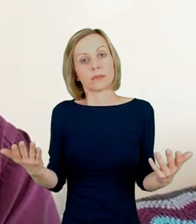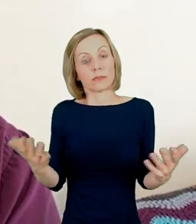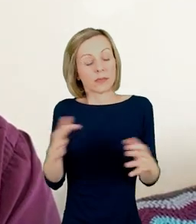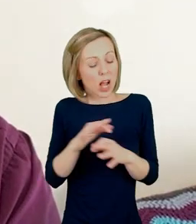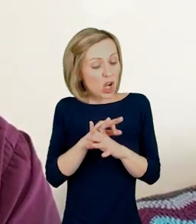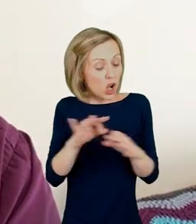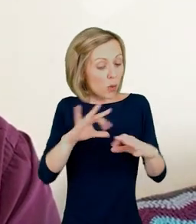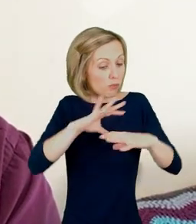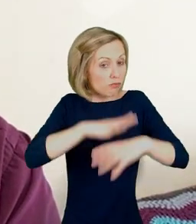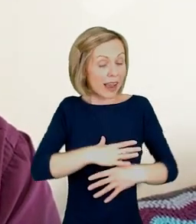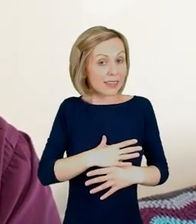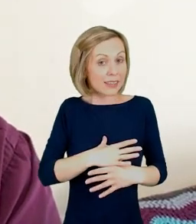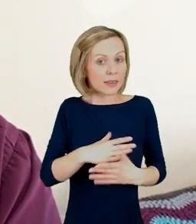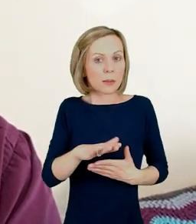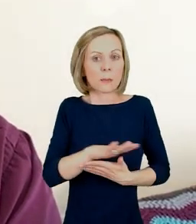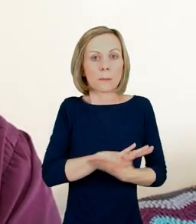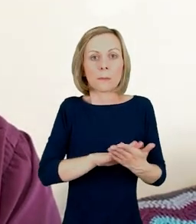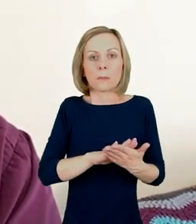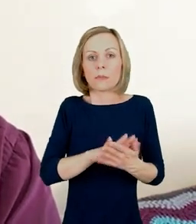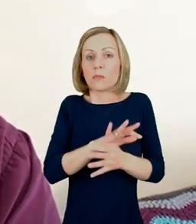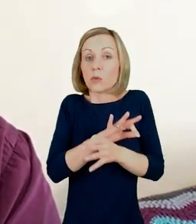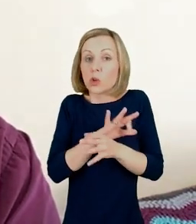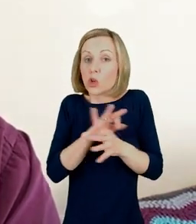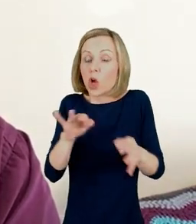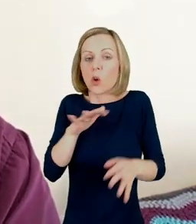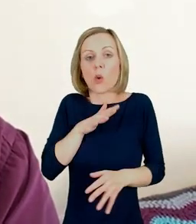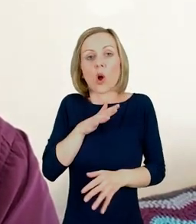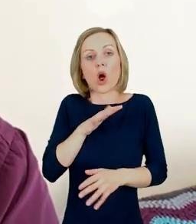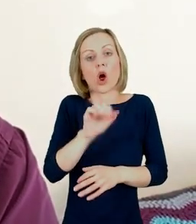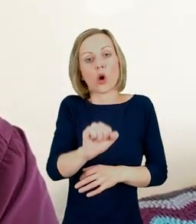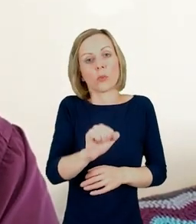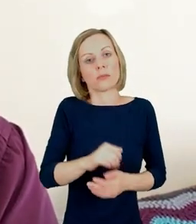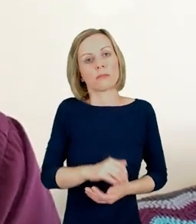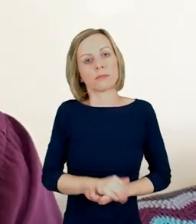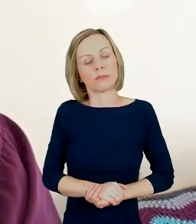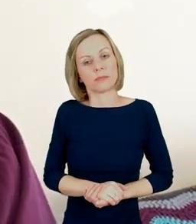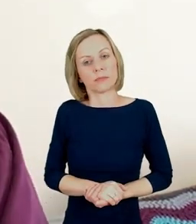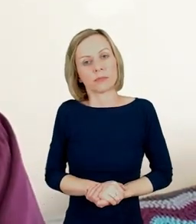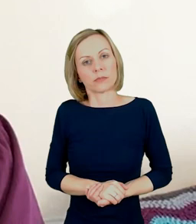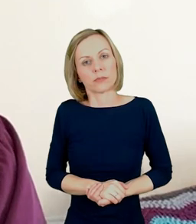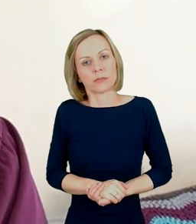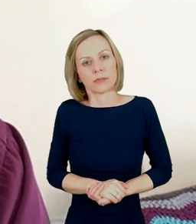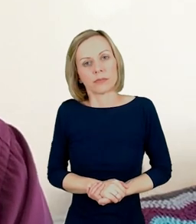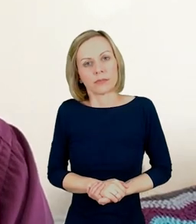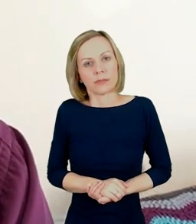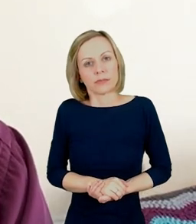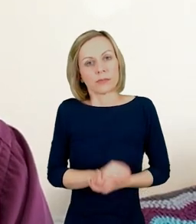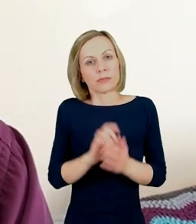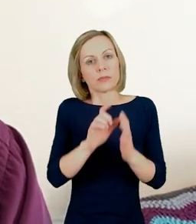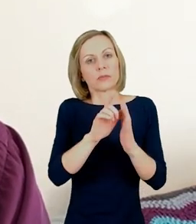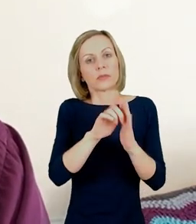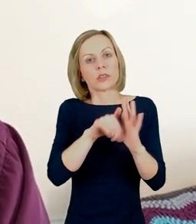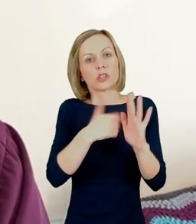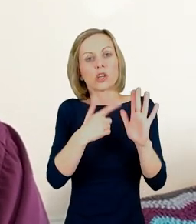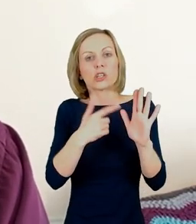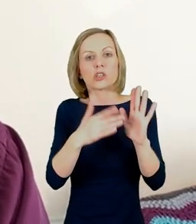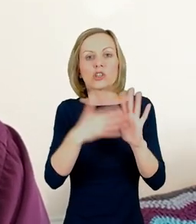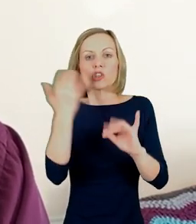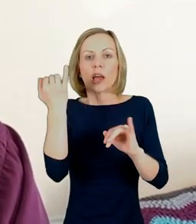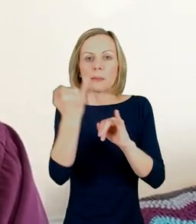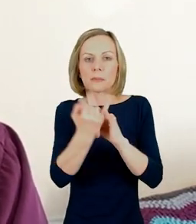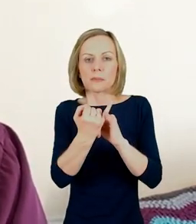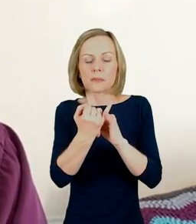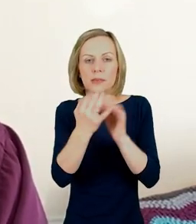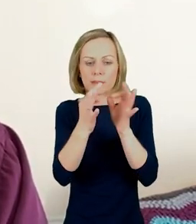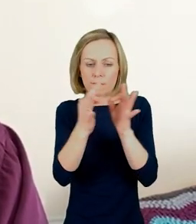there is no rest, there is no hope. There's an interesting turn of phrase in our reading from the